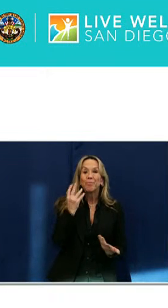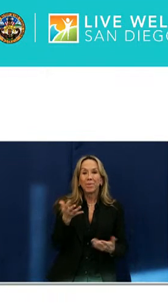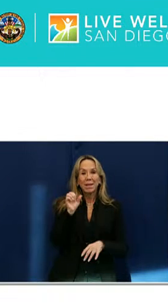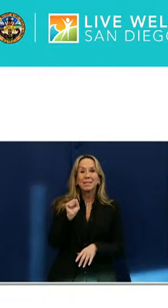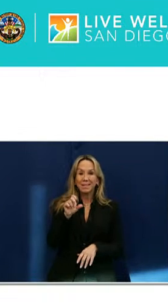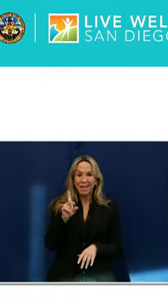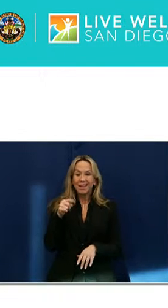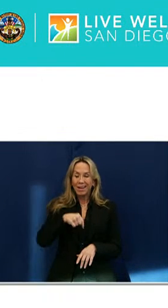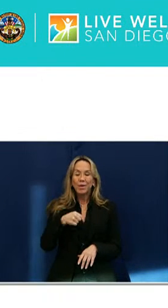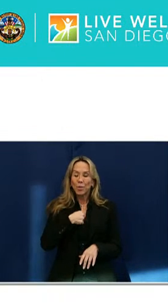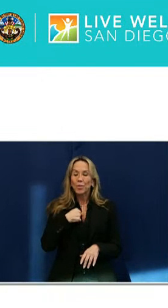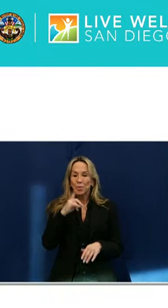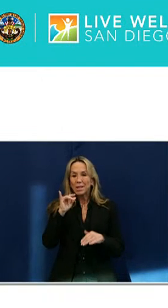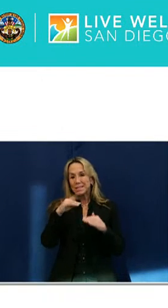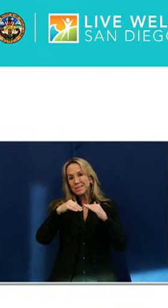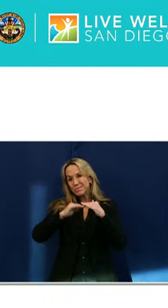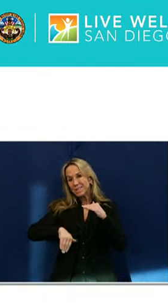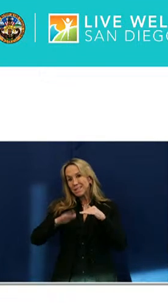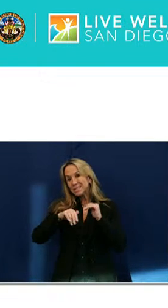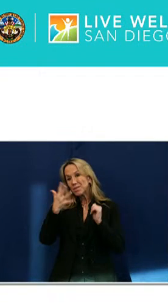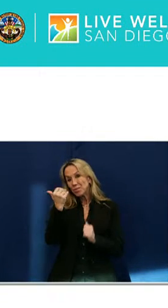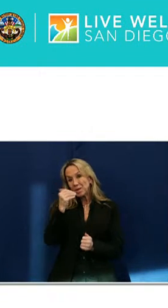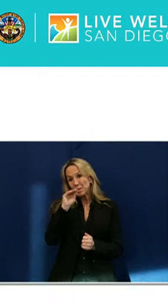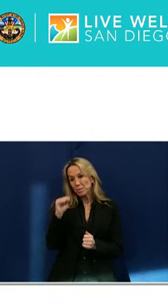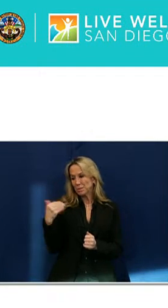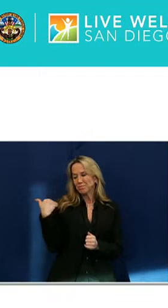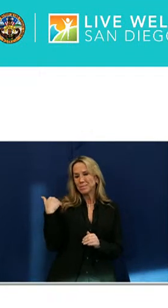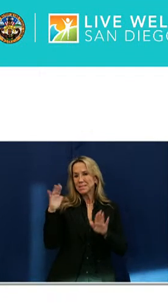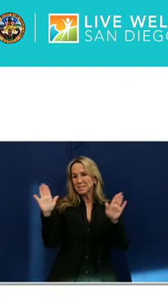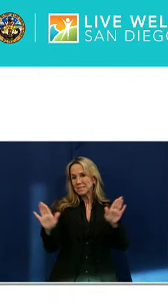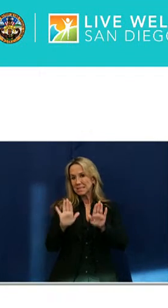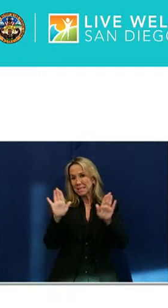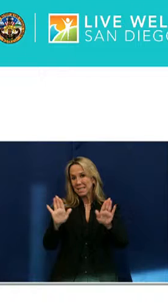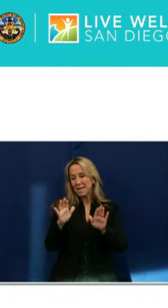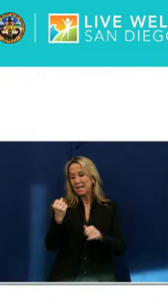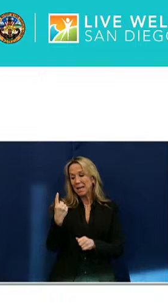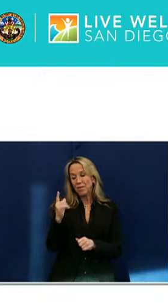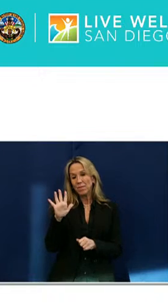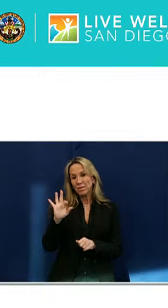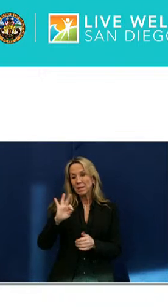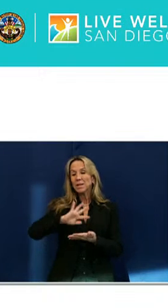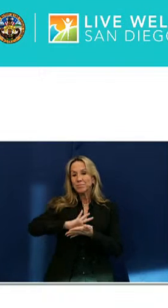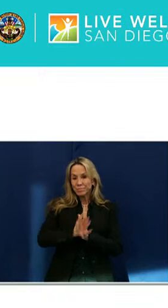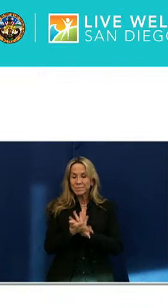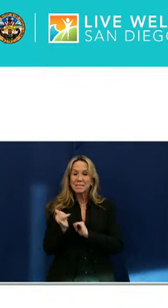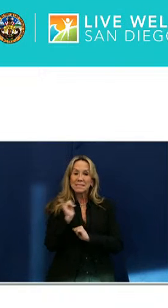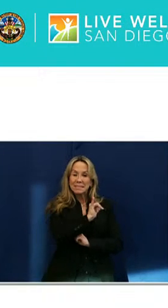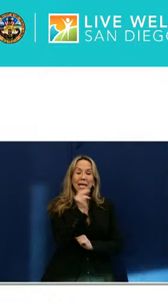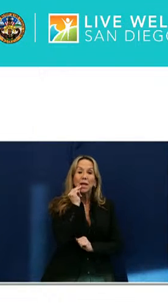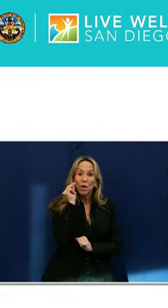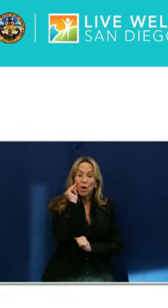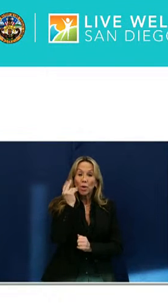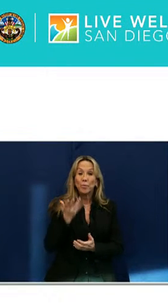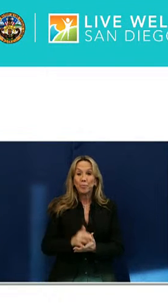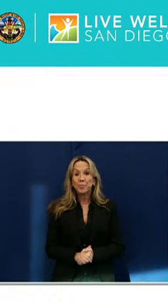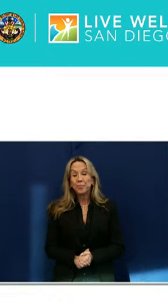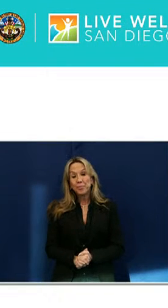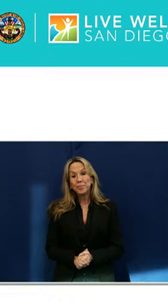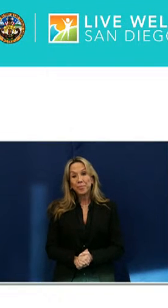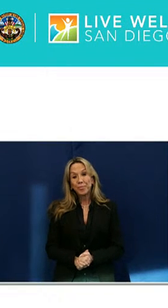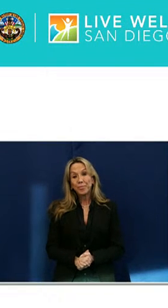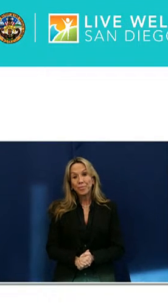went into that status last Sunday at 11:59. So Southern